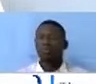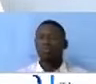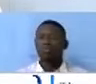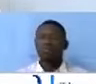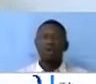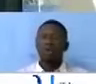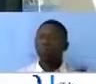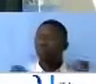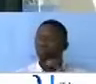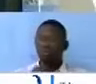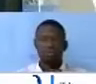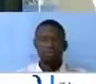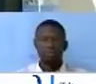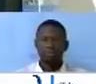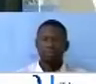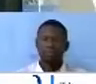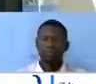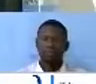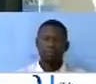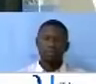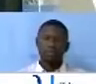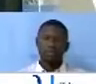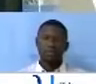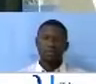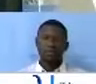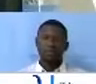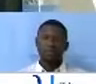You could have had an alibi.